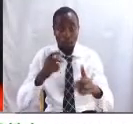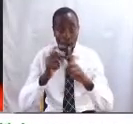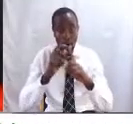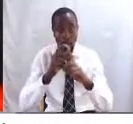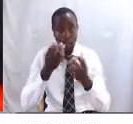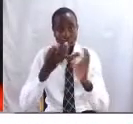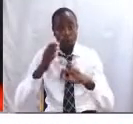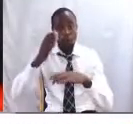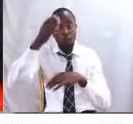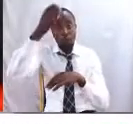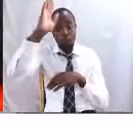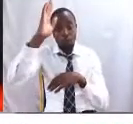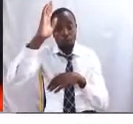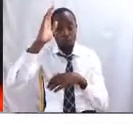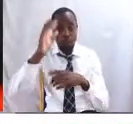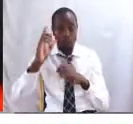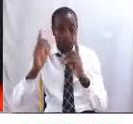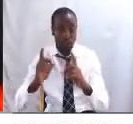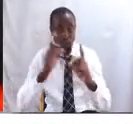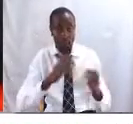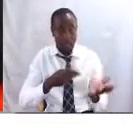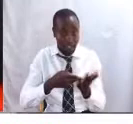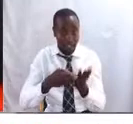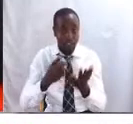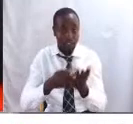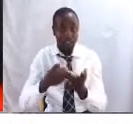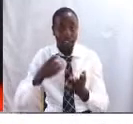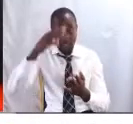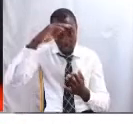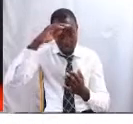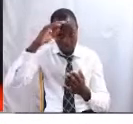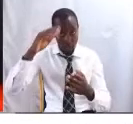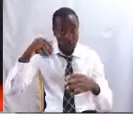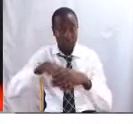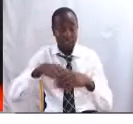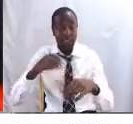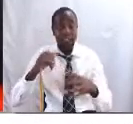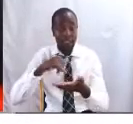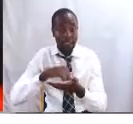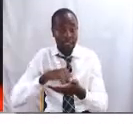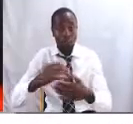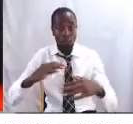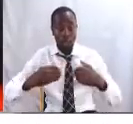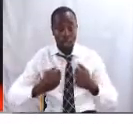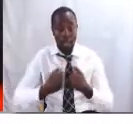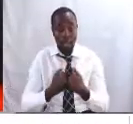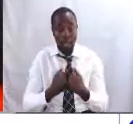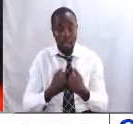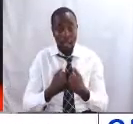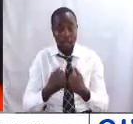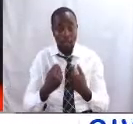God by bringing something innocent like alcohol in it. And we are told we have to do some